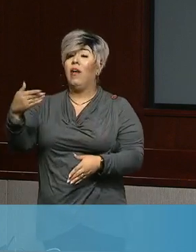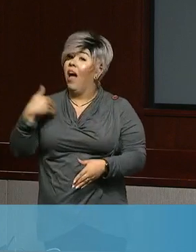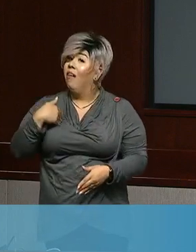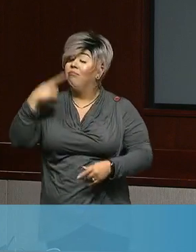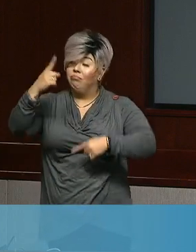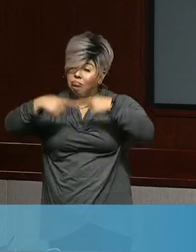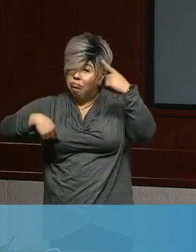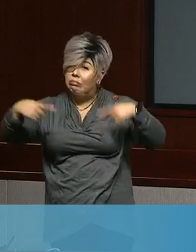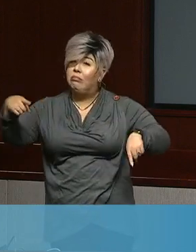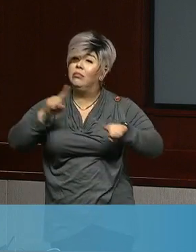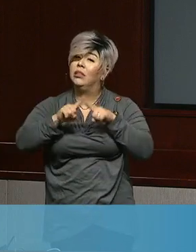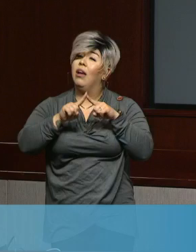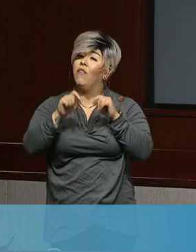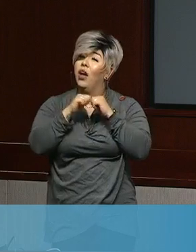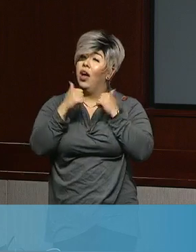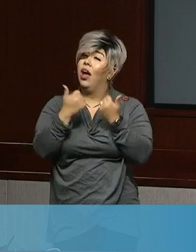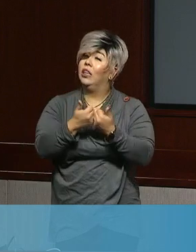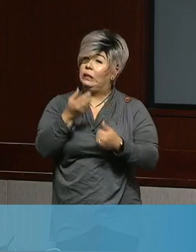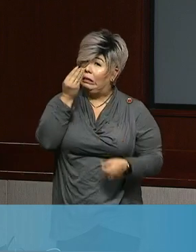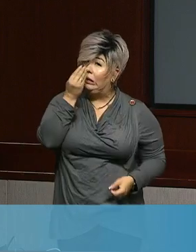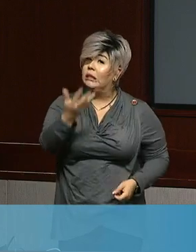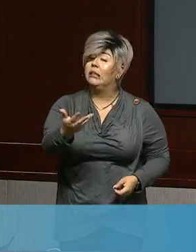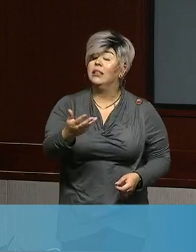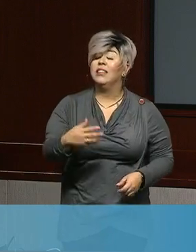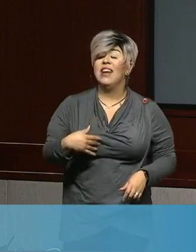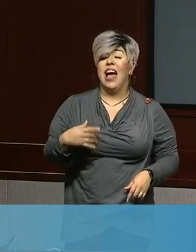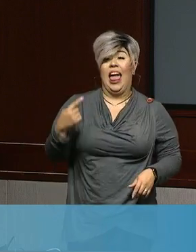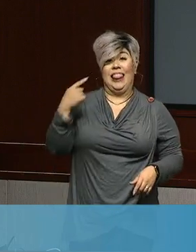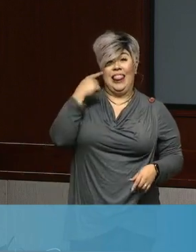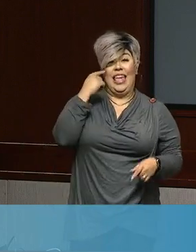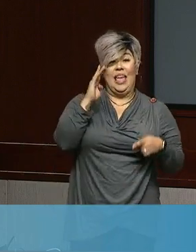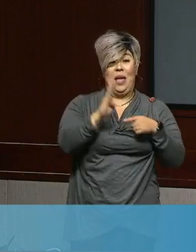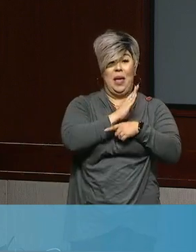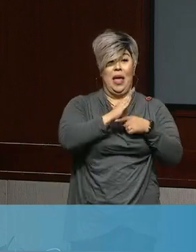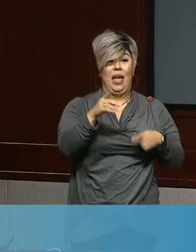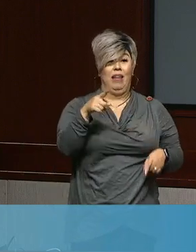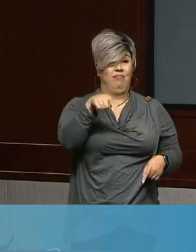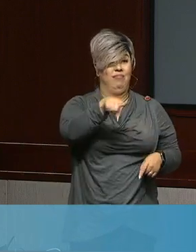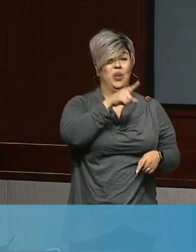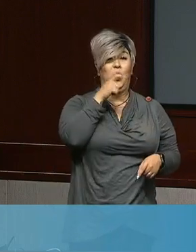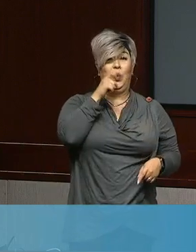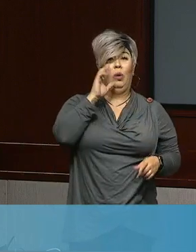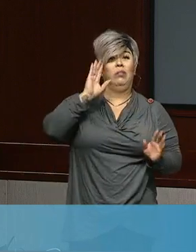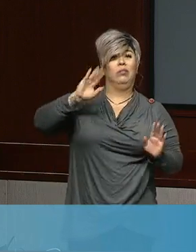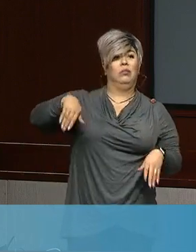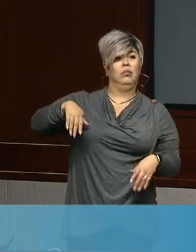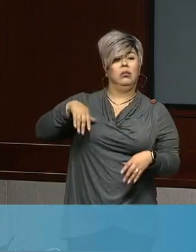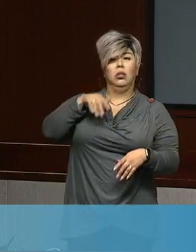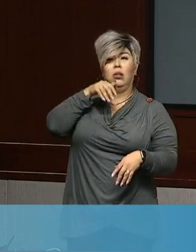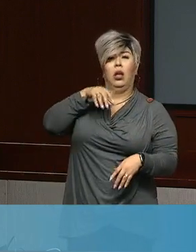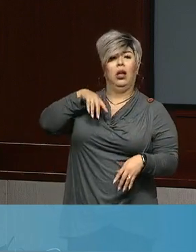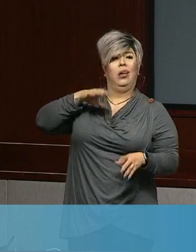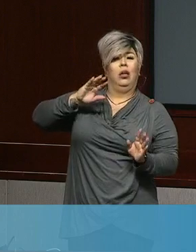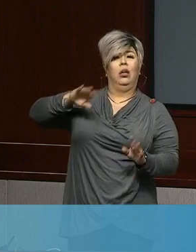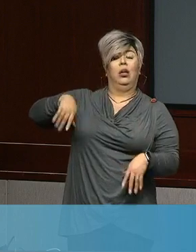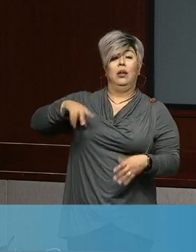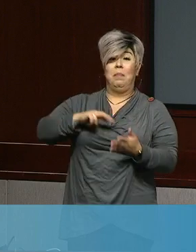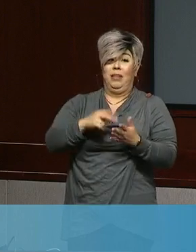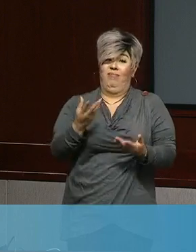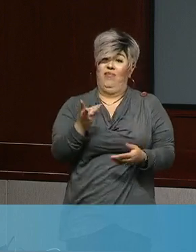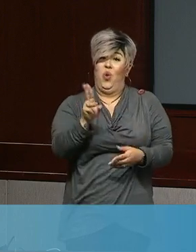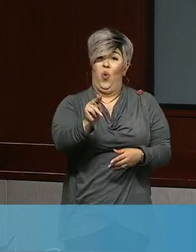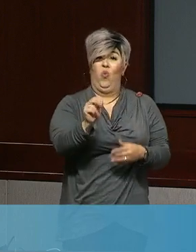them. And I think that businesses operating out of the state guidelines are doing so at their own risk.